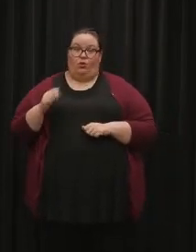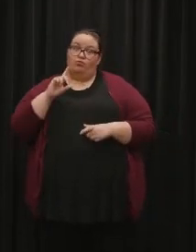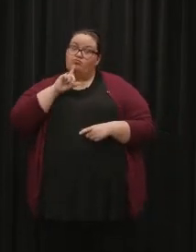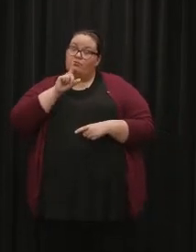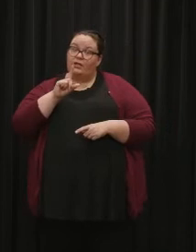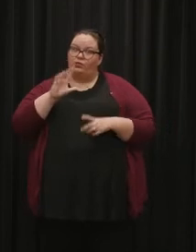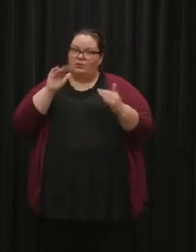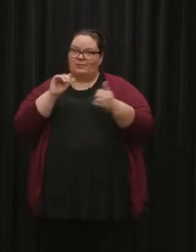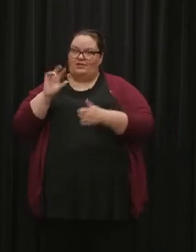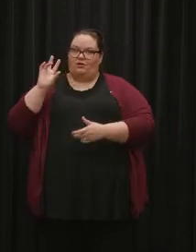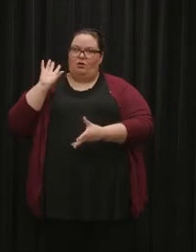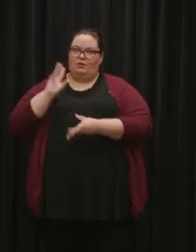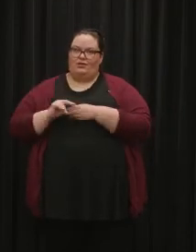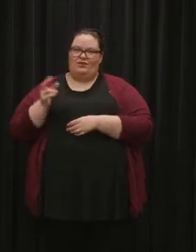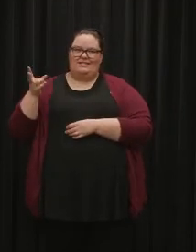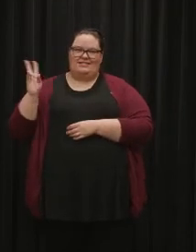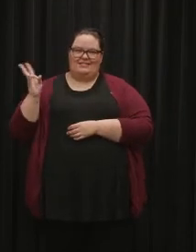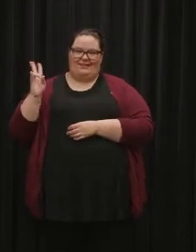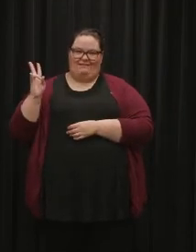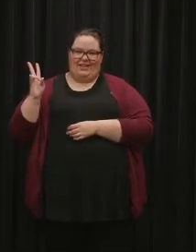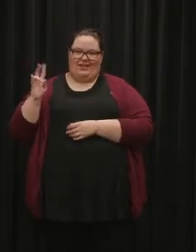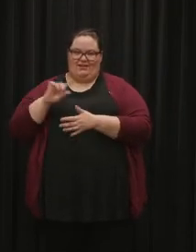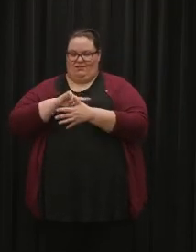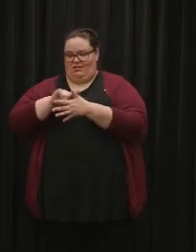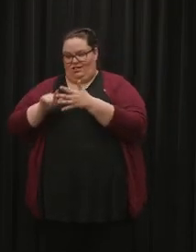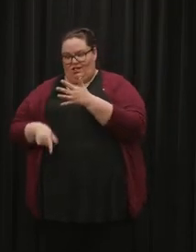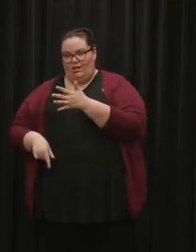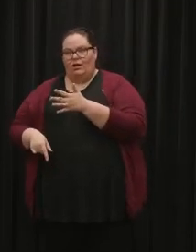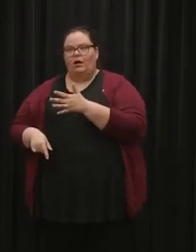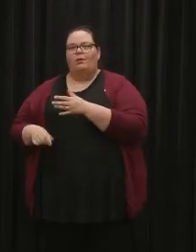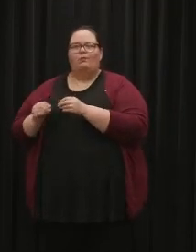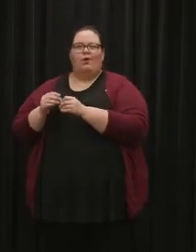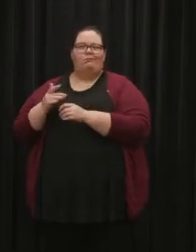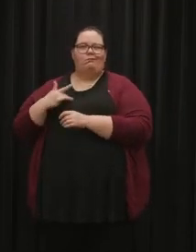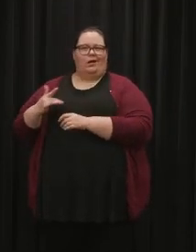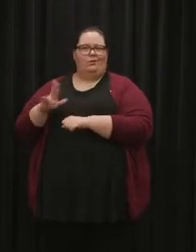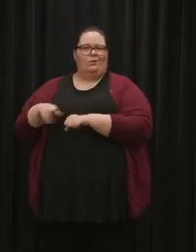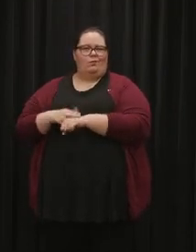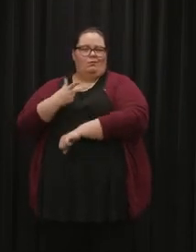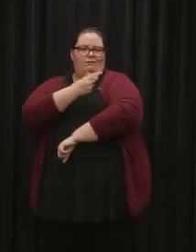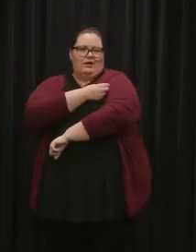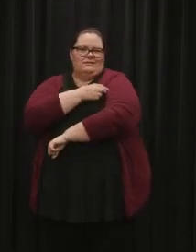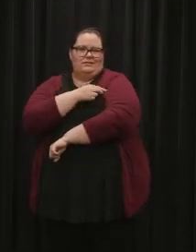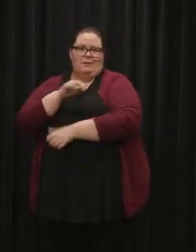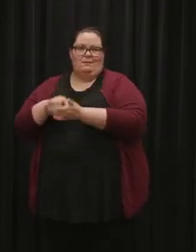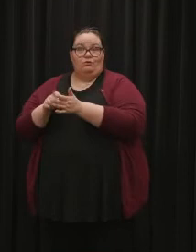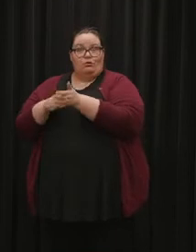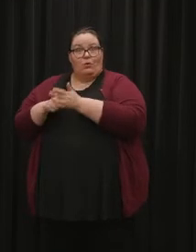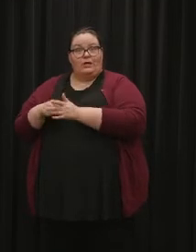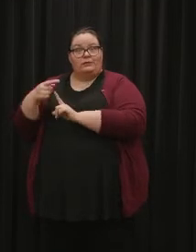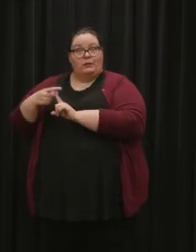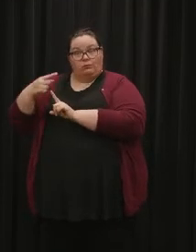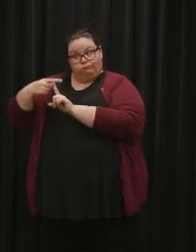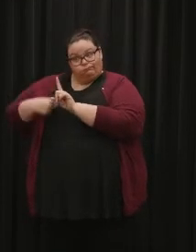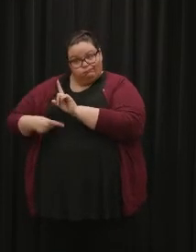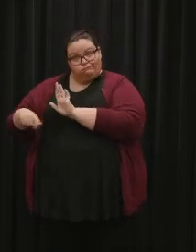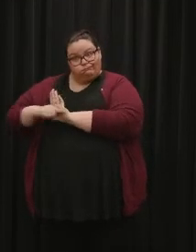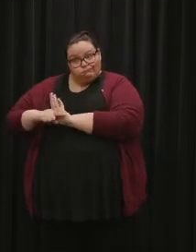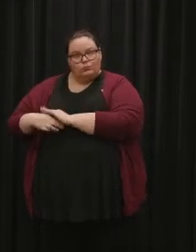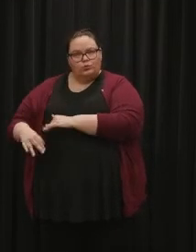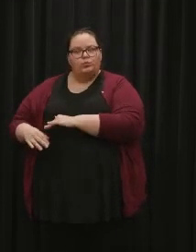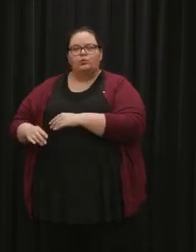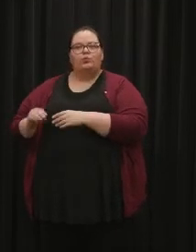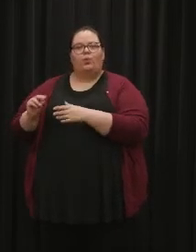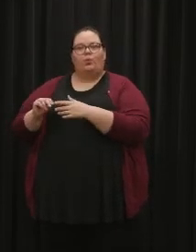to receive are more traditional and don't have the same requirements with respect to the temperature and the storage. It's just a matter